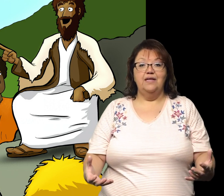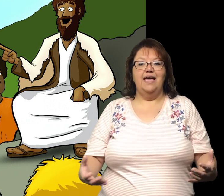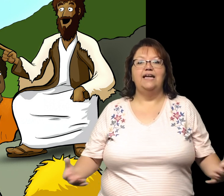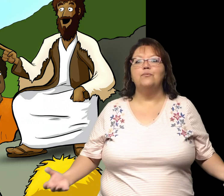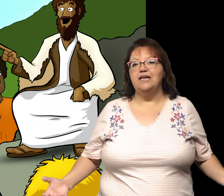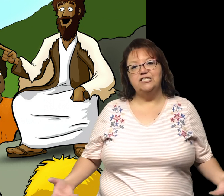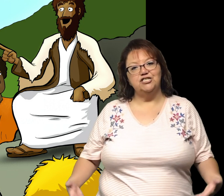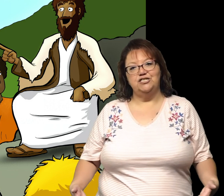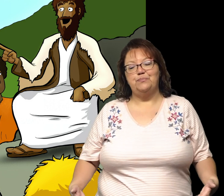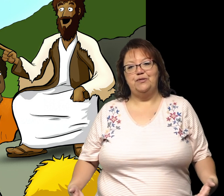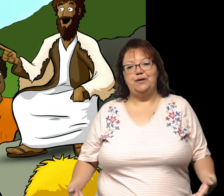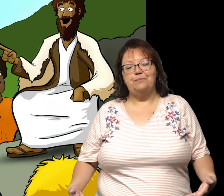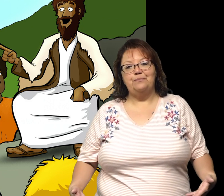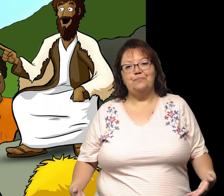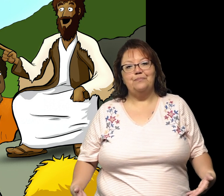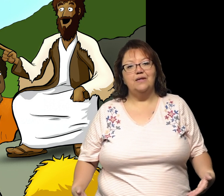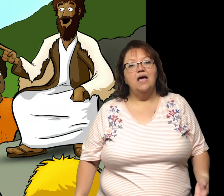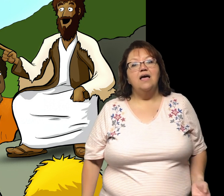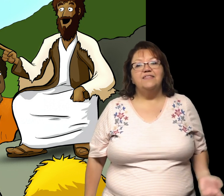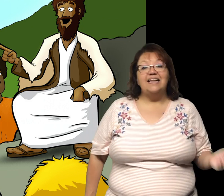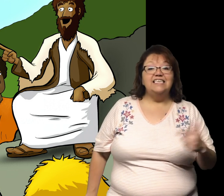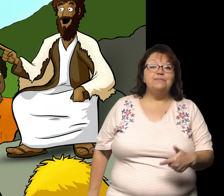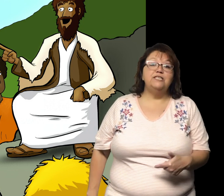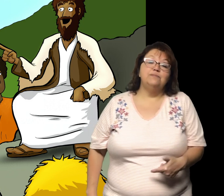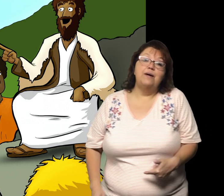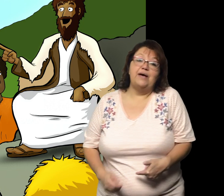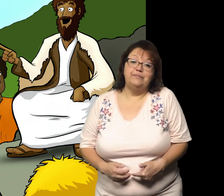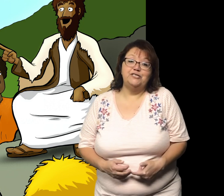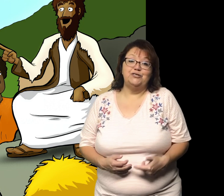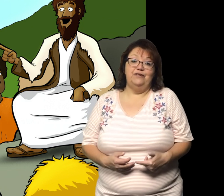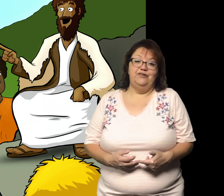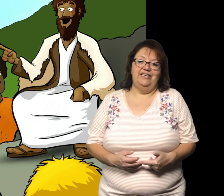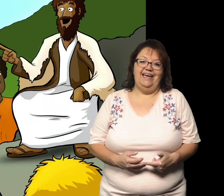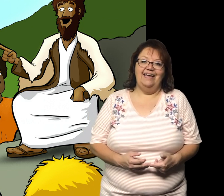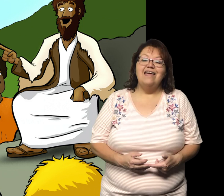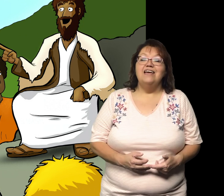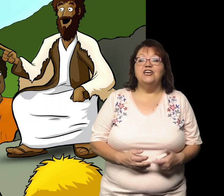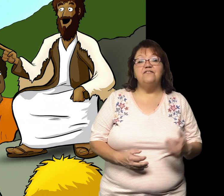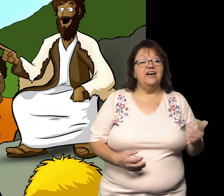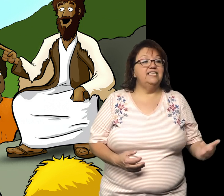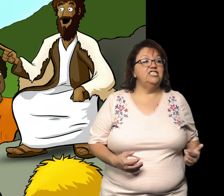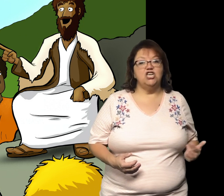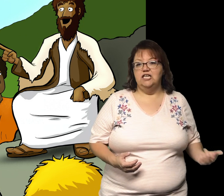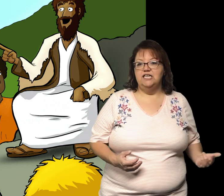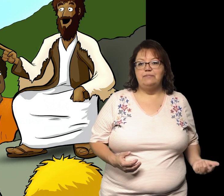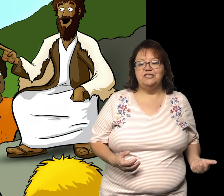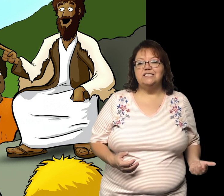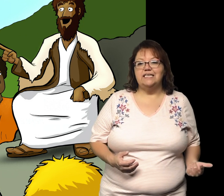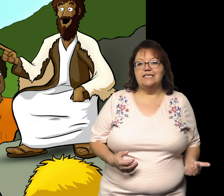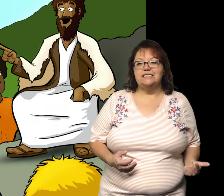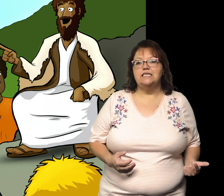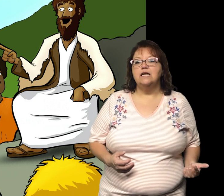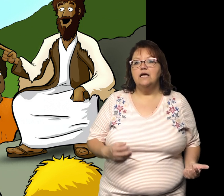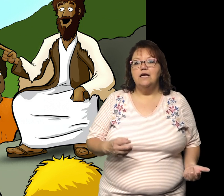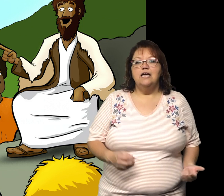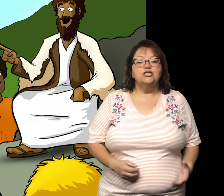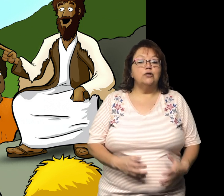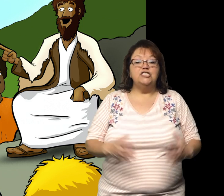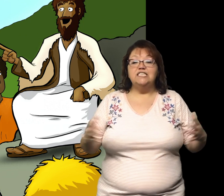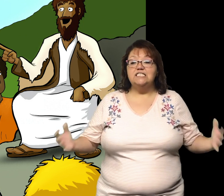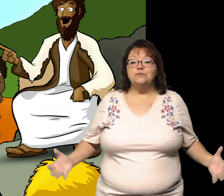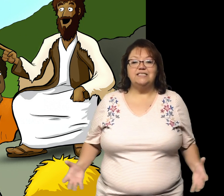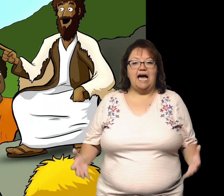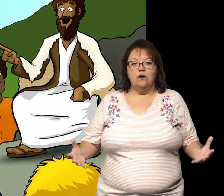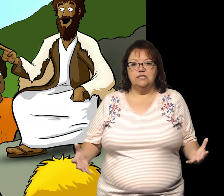him and a relationship with him. That leads me into my Bible story for today. You can find it in John chapter 6.